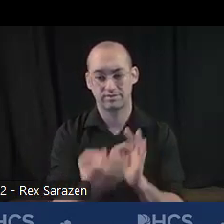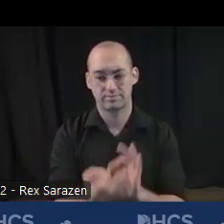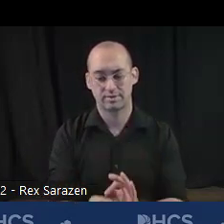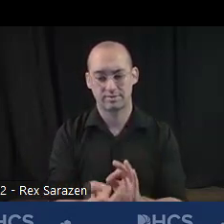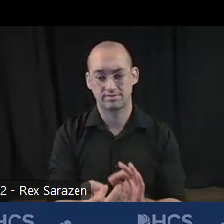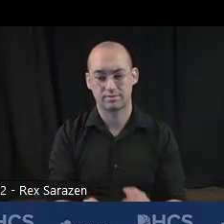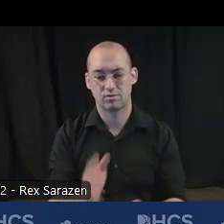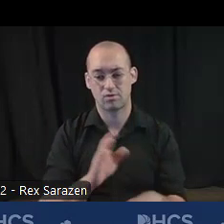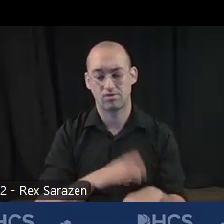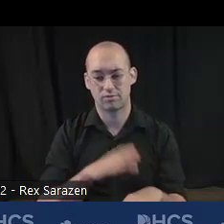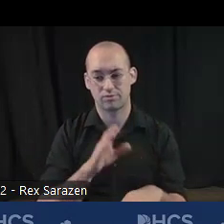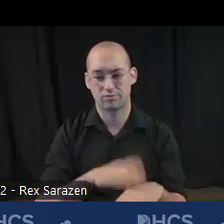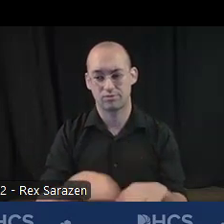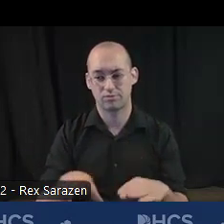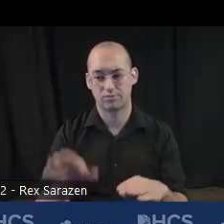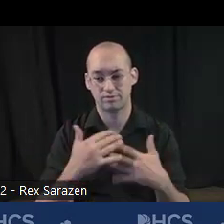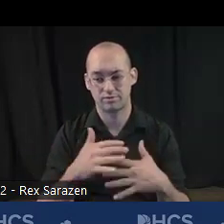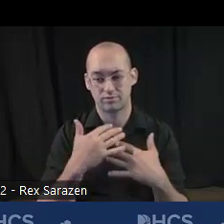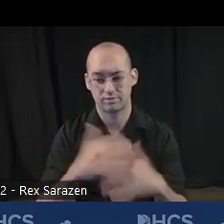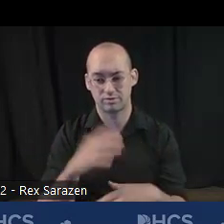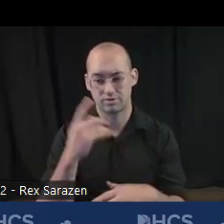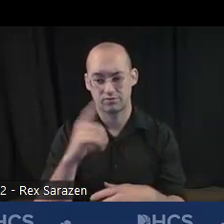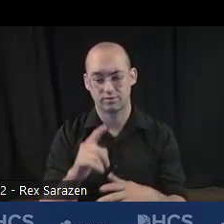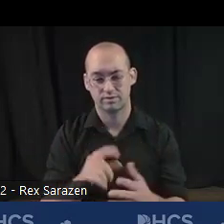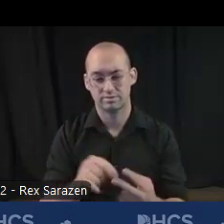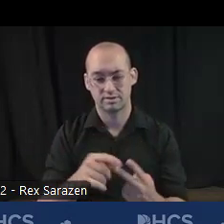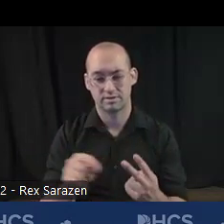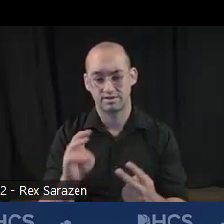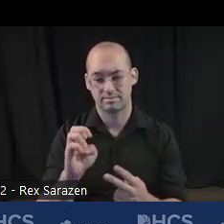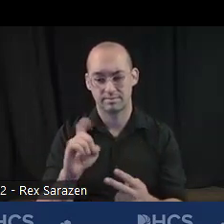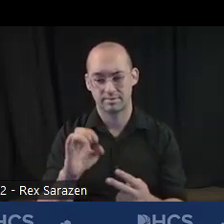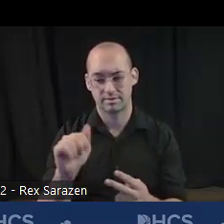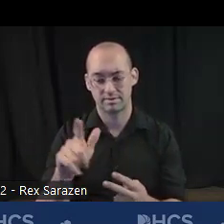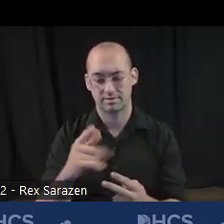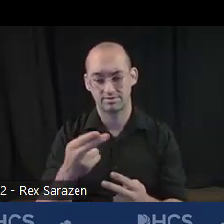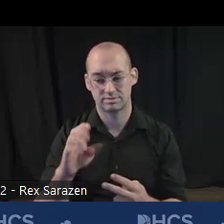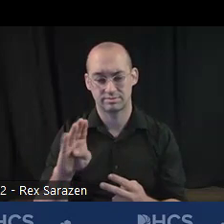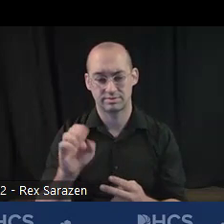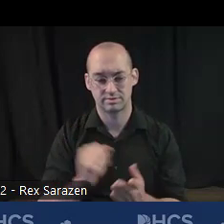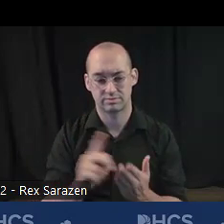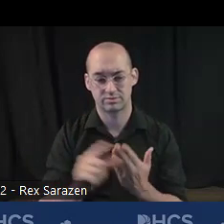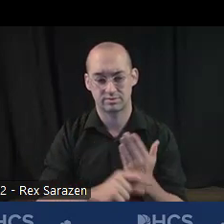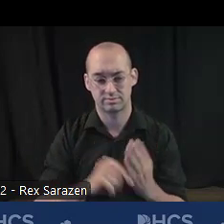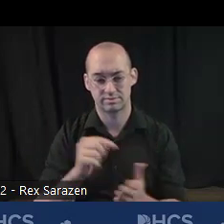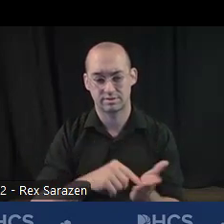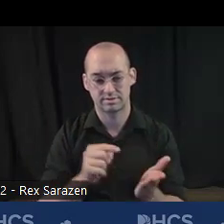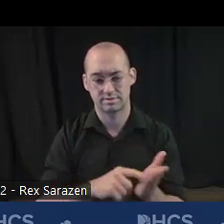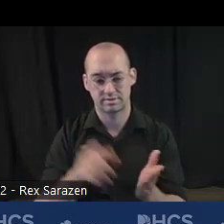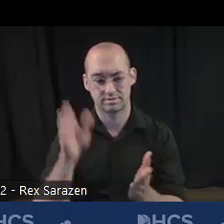on the integration of select Medi-Cal HCBS programs into managed care and vet concepts that we